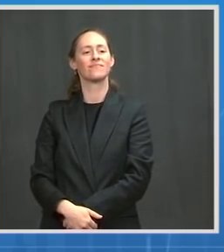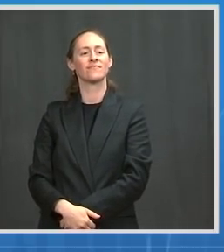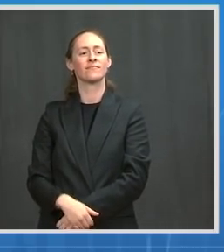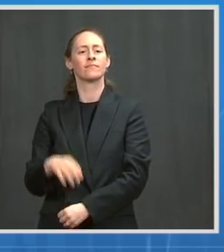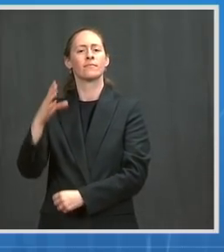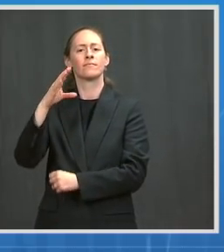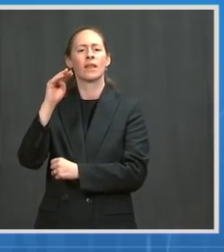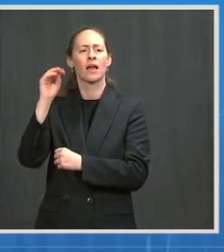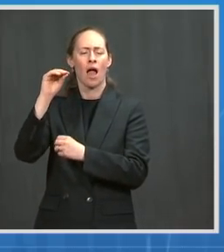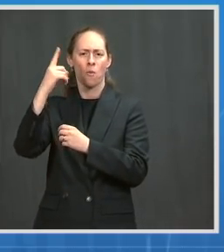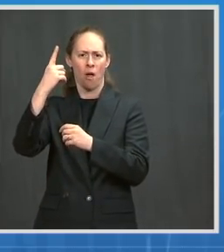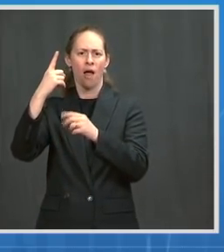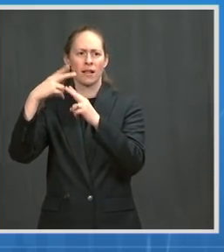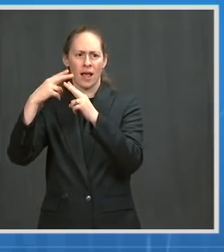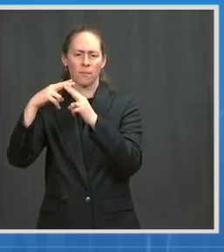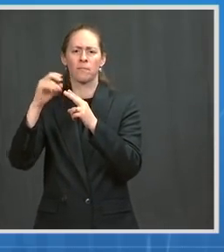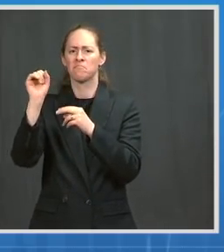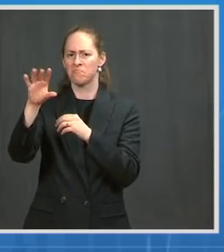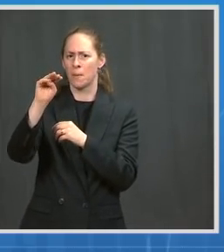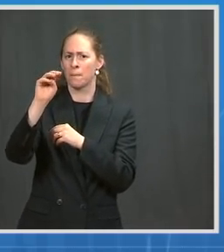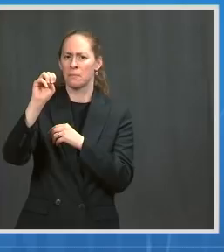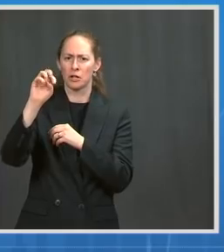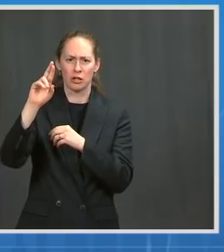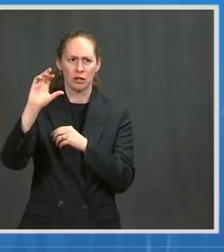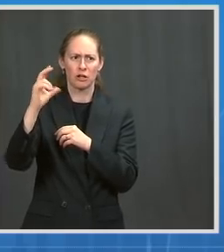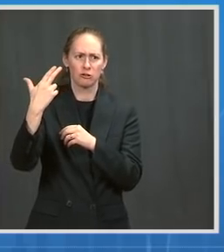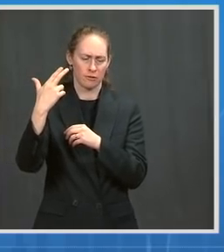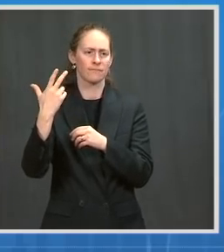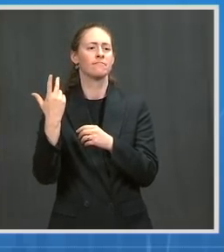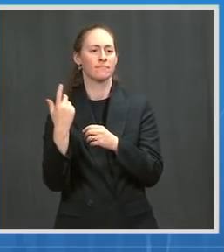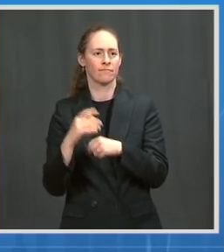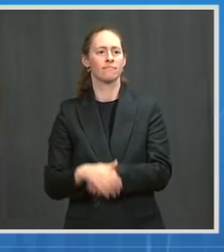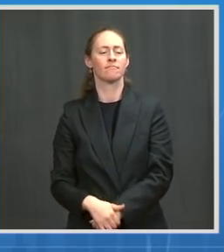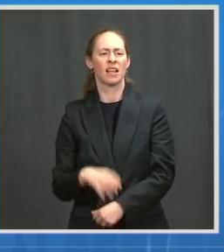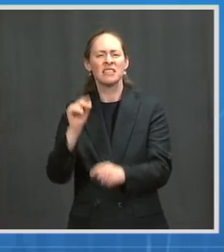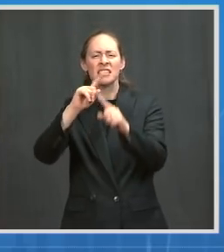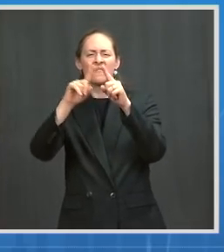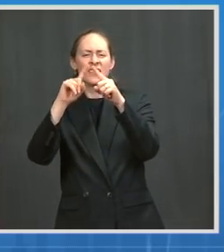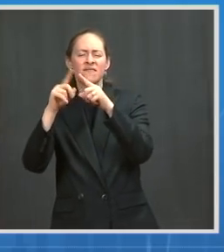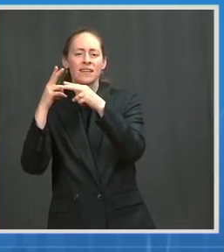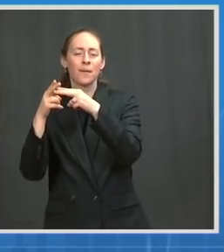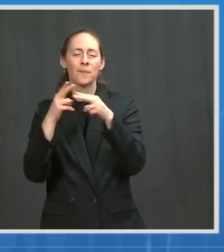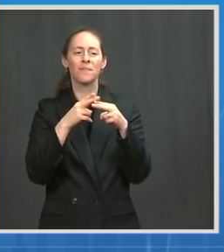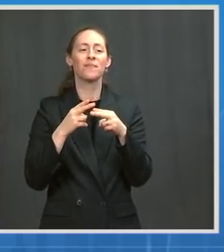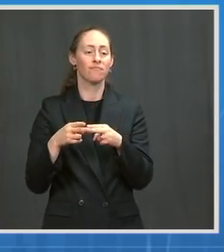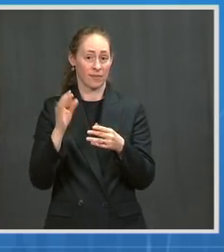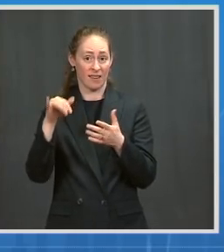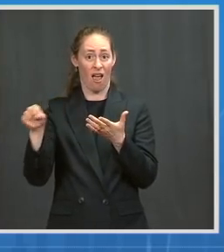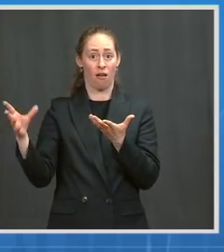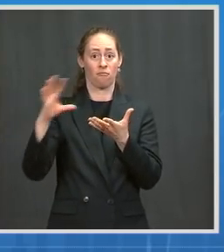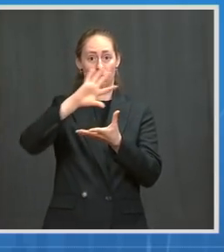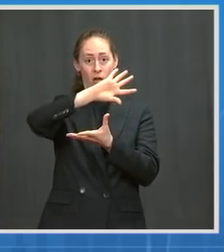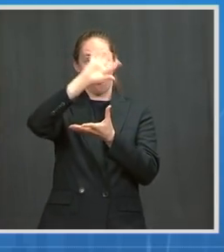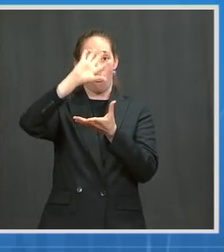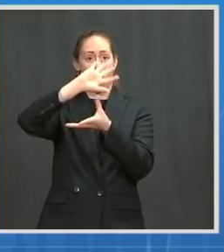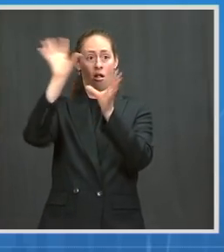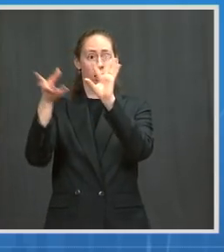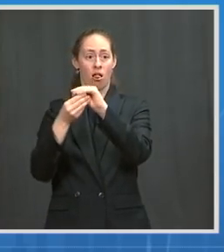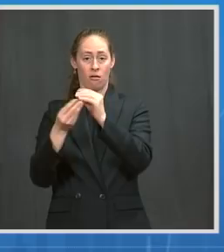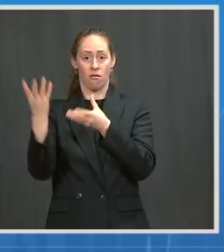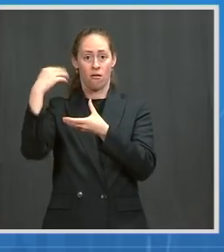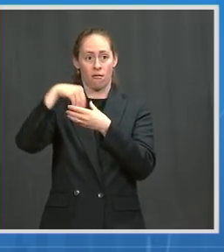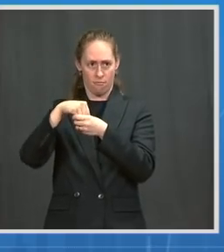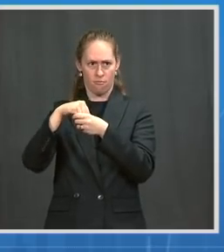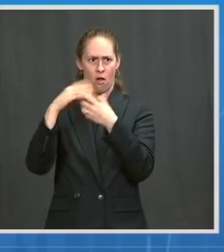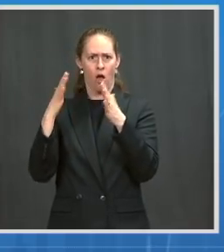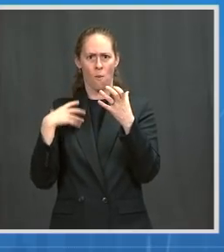molnupiravir, and others that are in that pipeline. So it's to be accelerating things that are already in process.